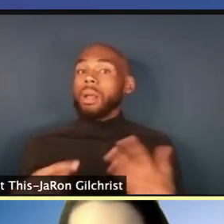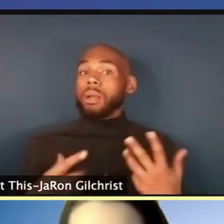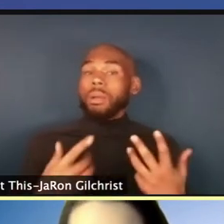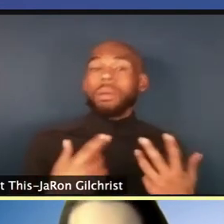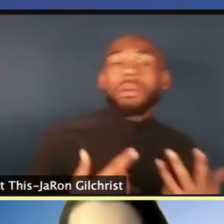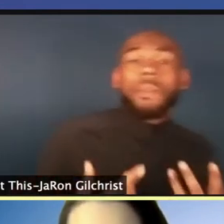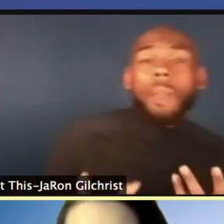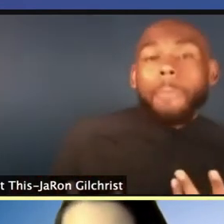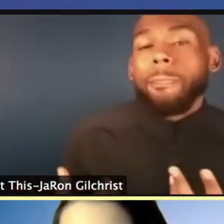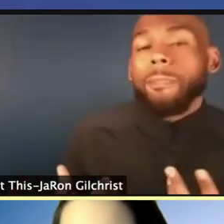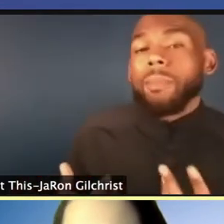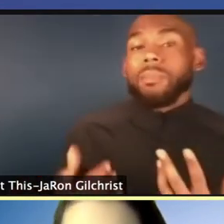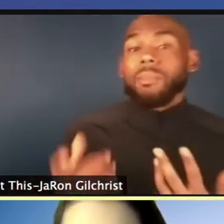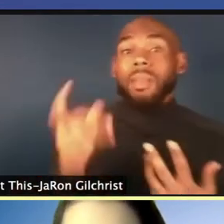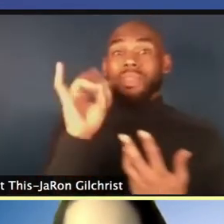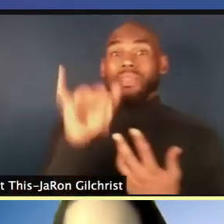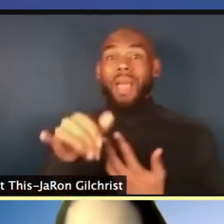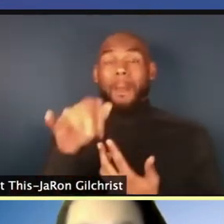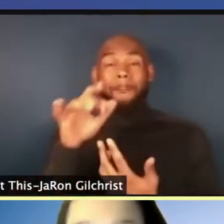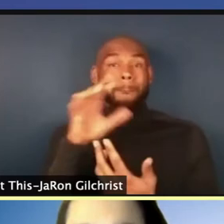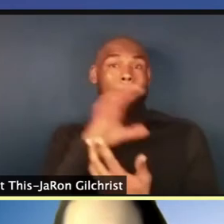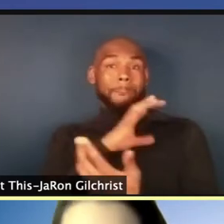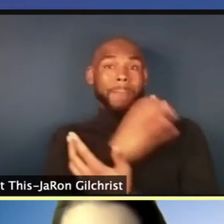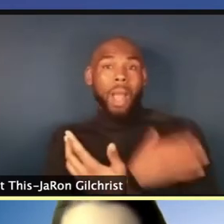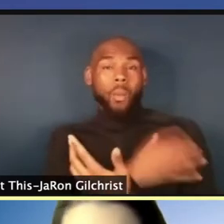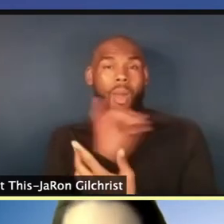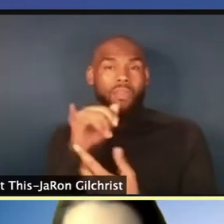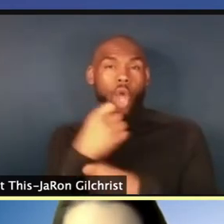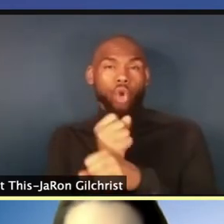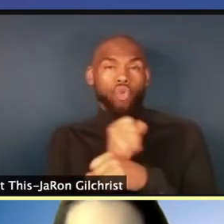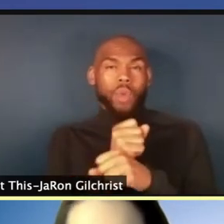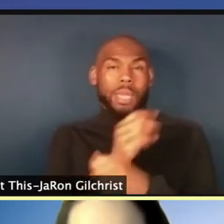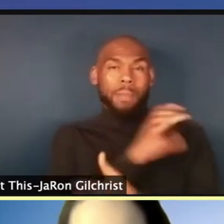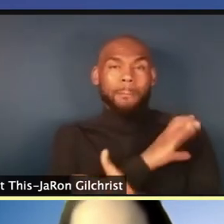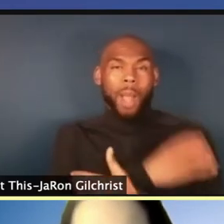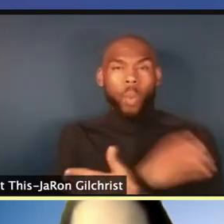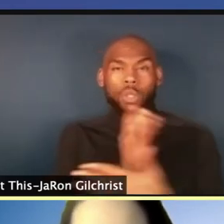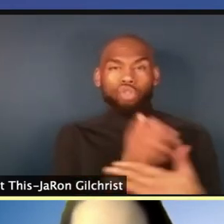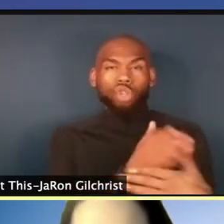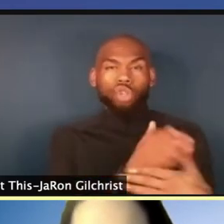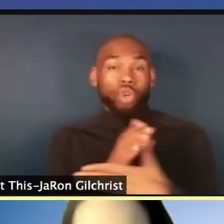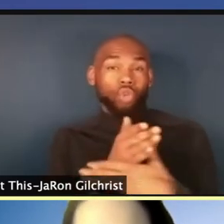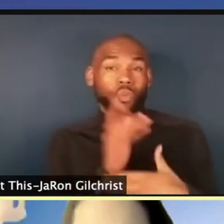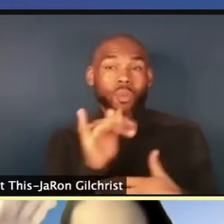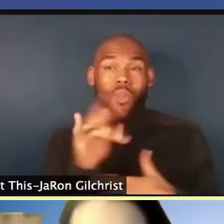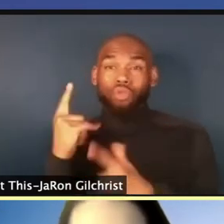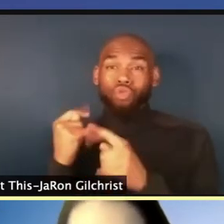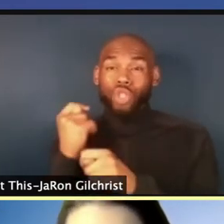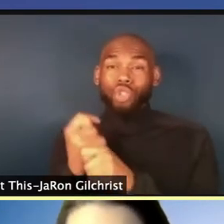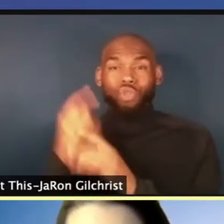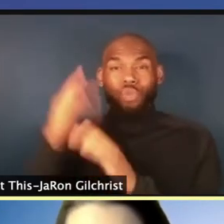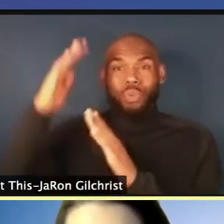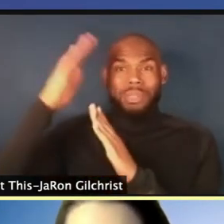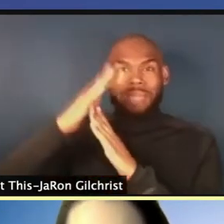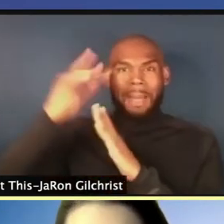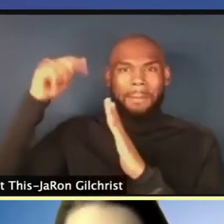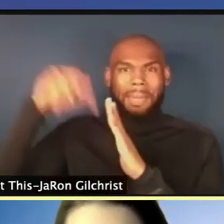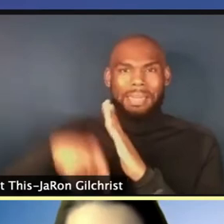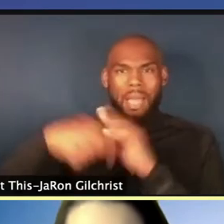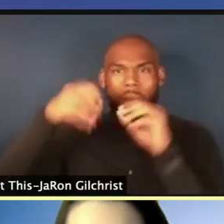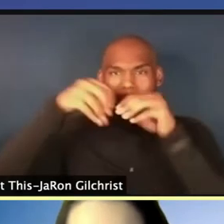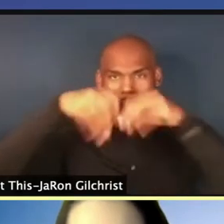that sort of like power that creates power sharing in a way that the traditional sort of top-down hierarchy does